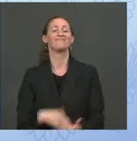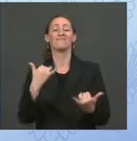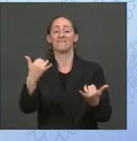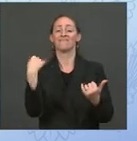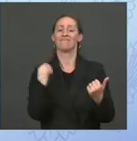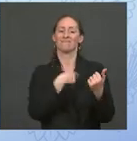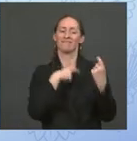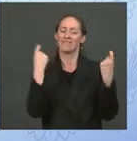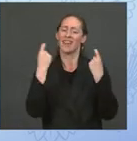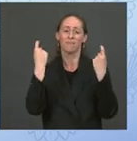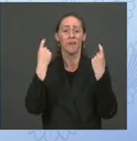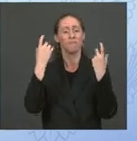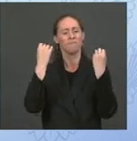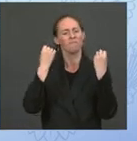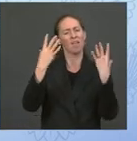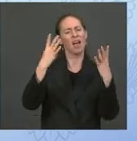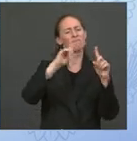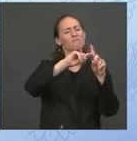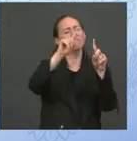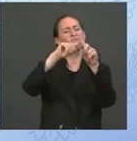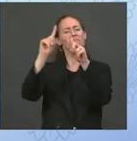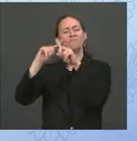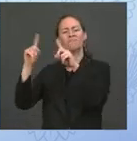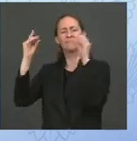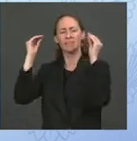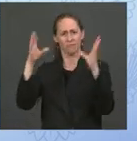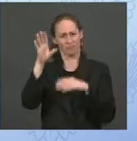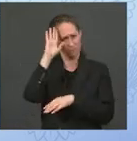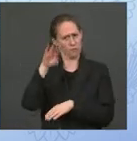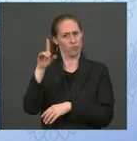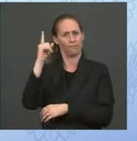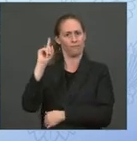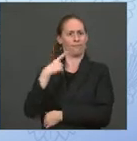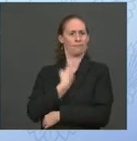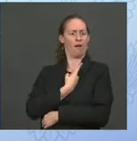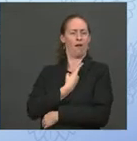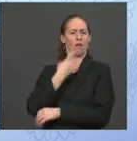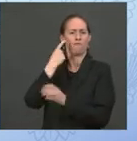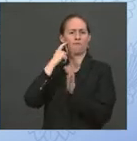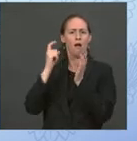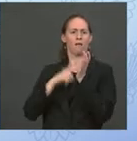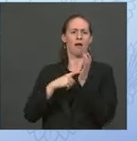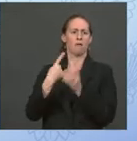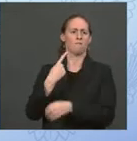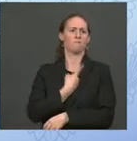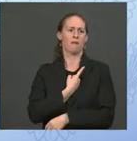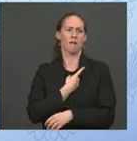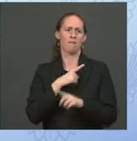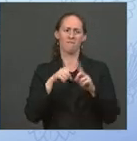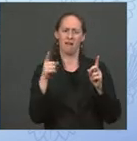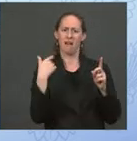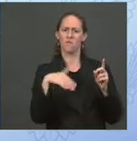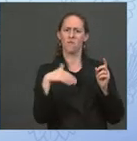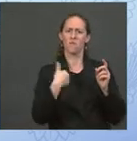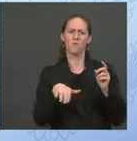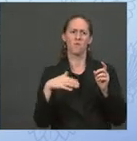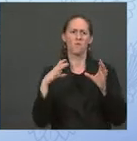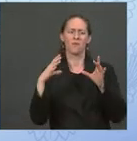of personal recognition, carry the needs of their students on their backs and the joy of their students in their